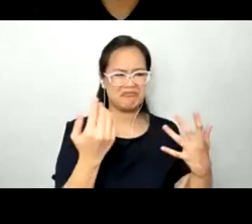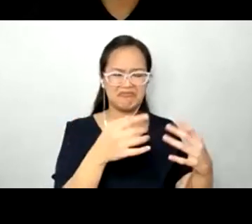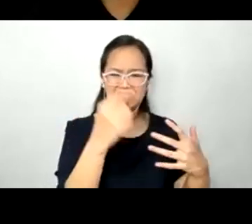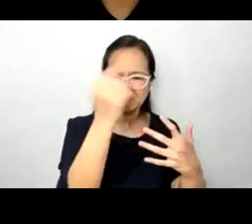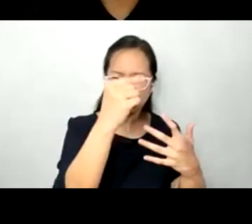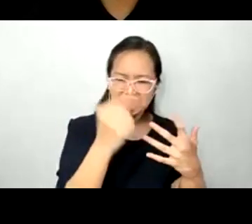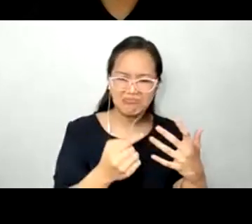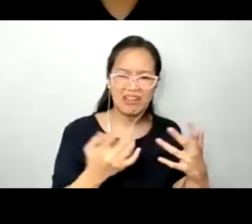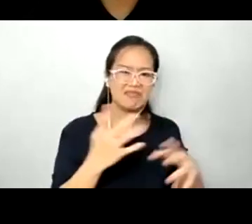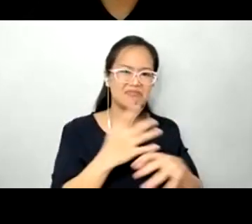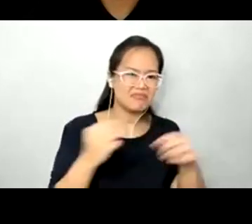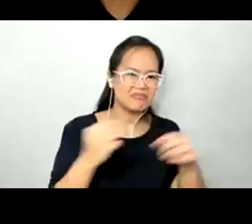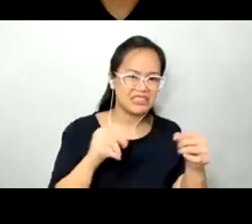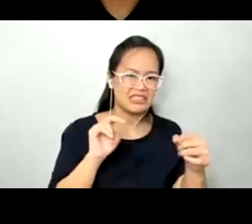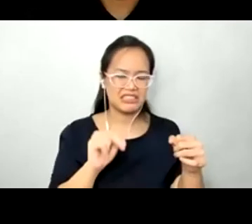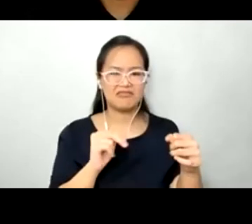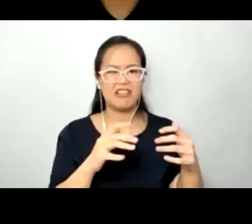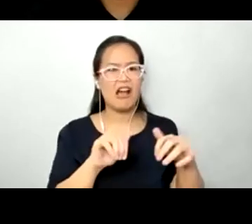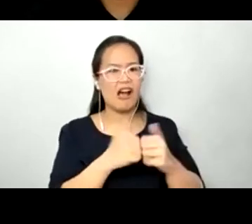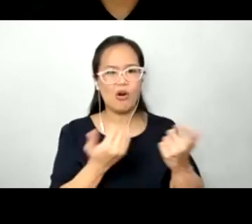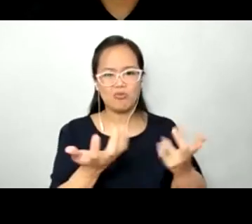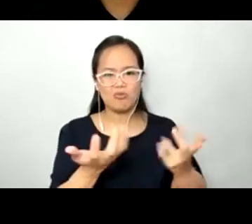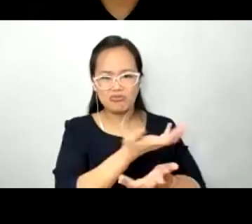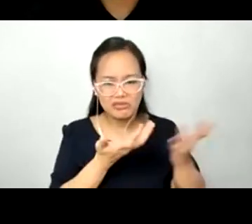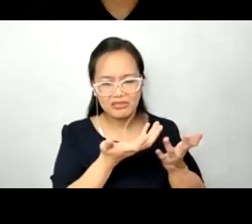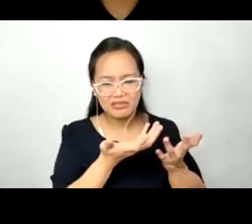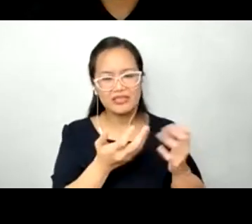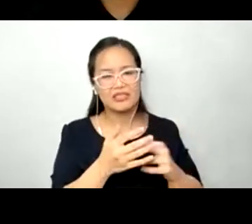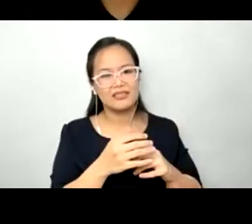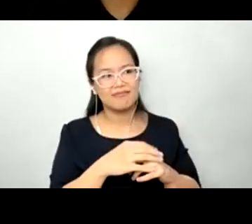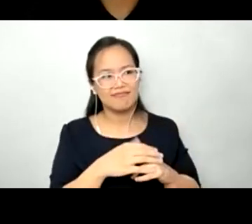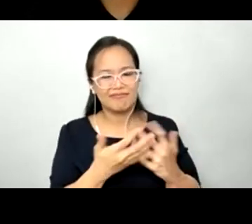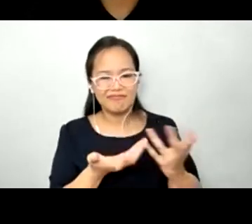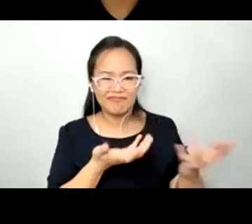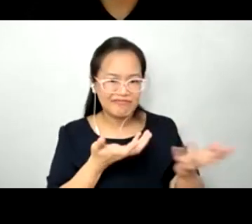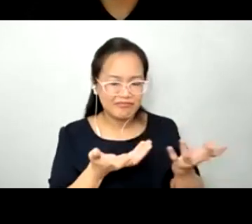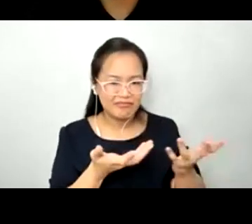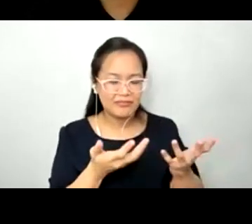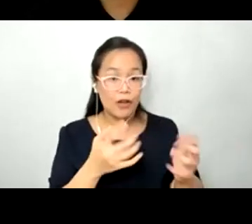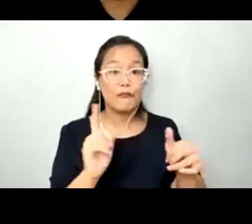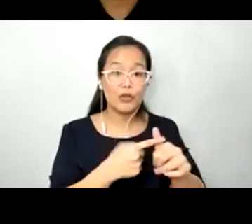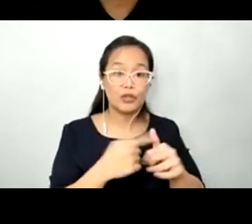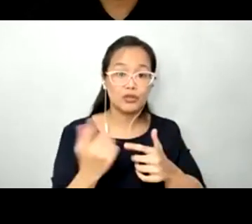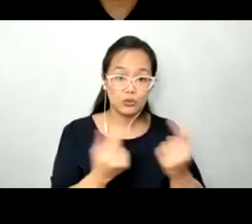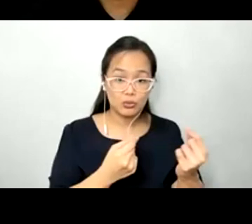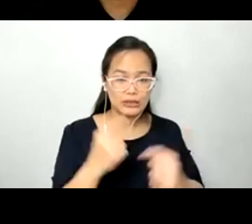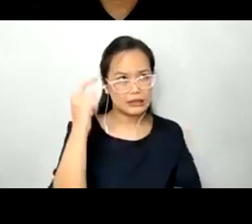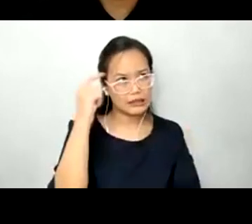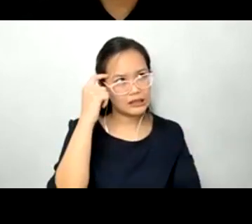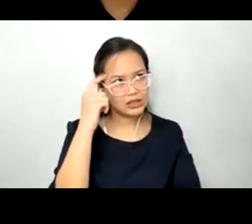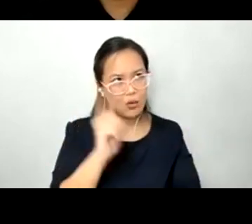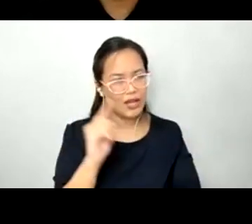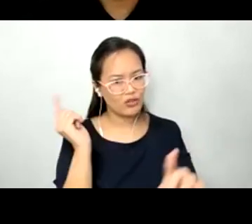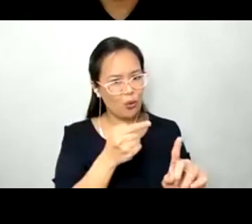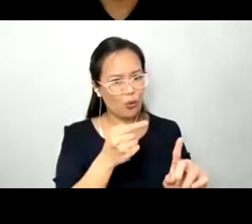So I think picture your what's your picture of success first, and then